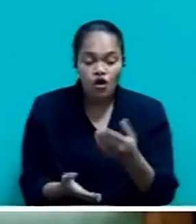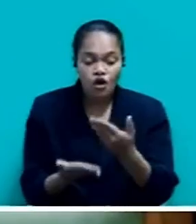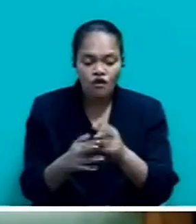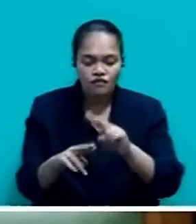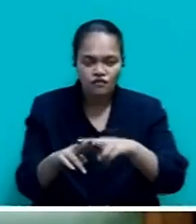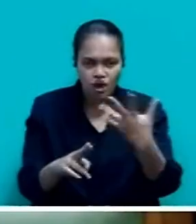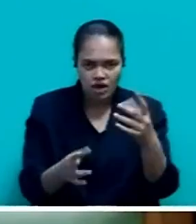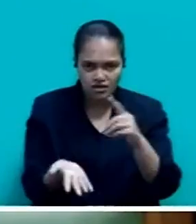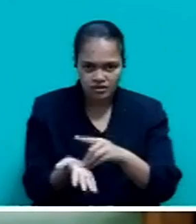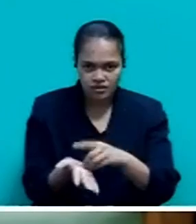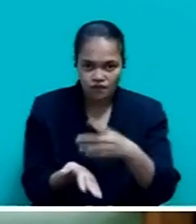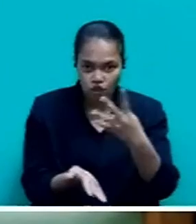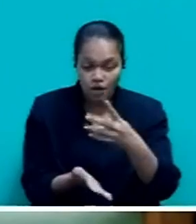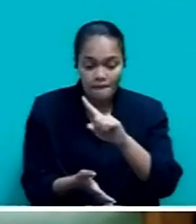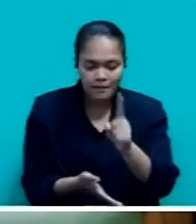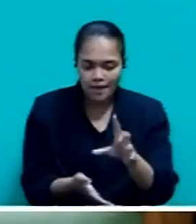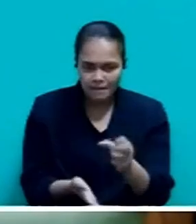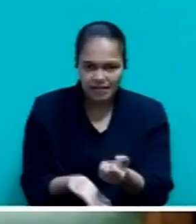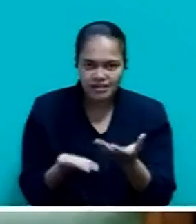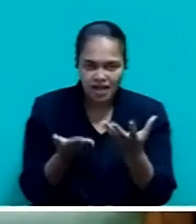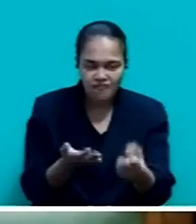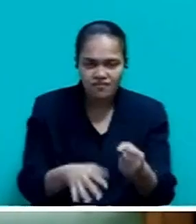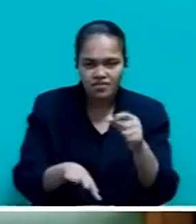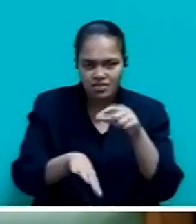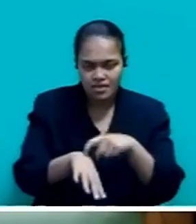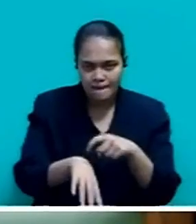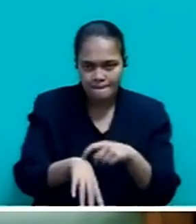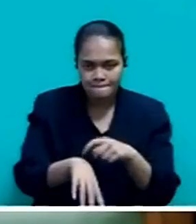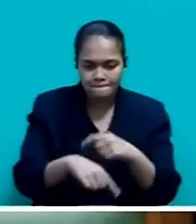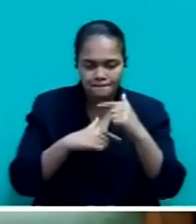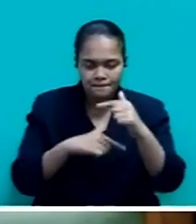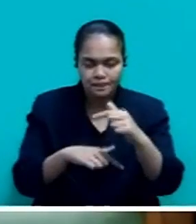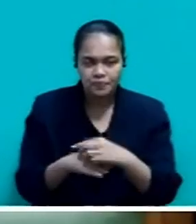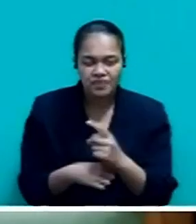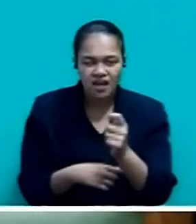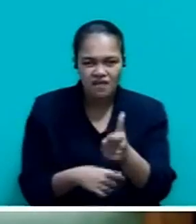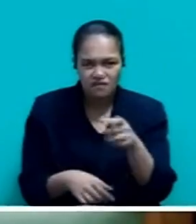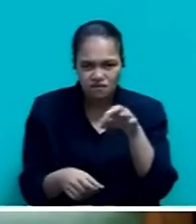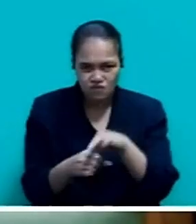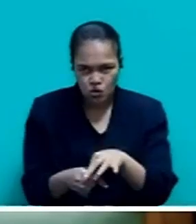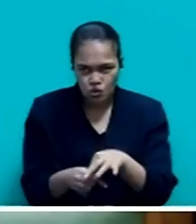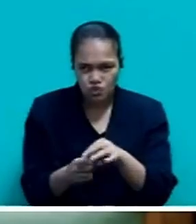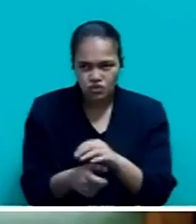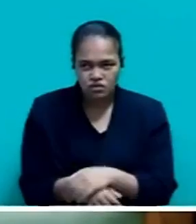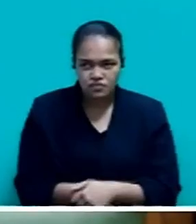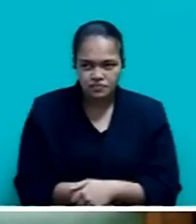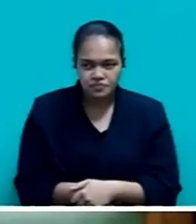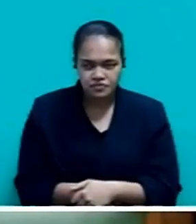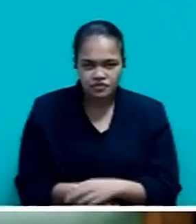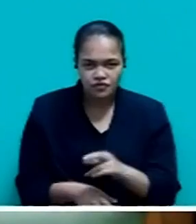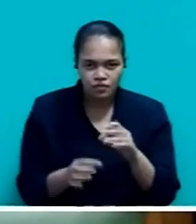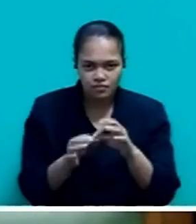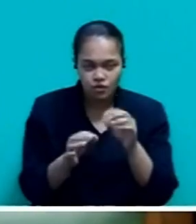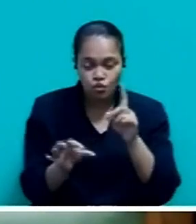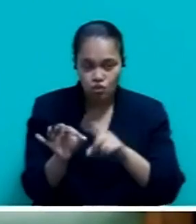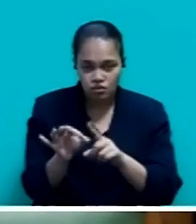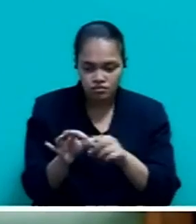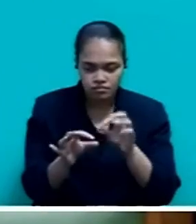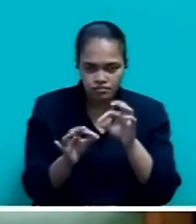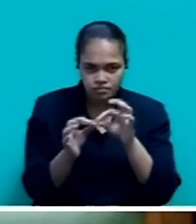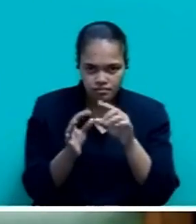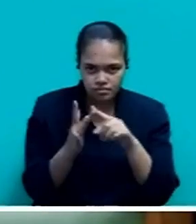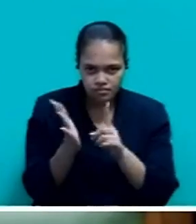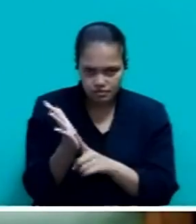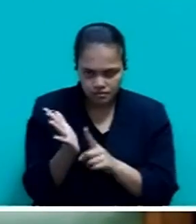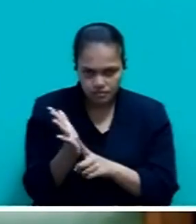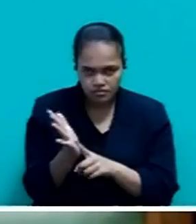time be given to debate the bill after the vote on the 2023-24 Appropriation Bill 2023 and the consequential